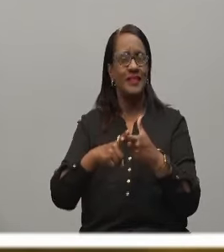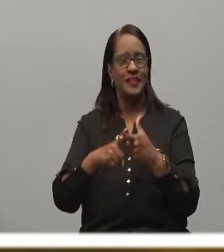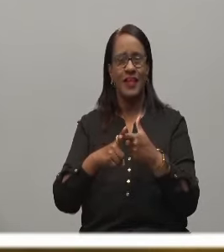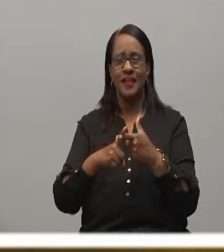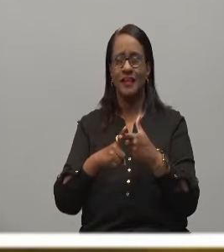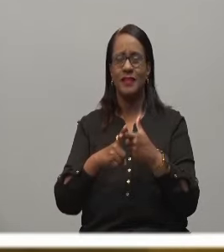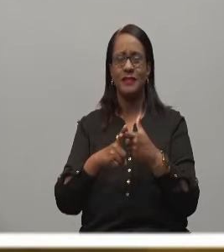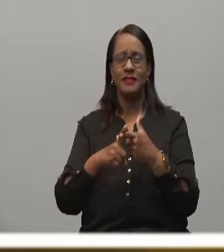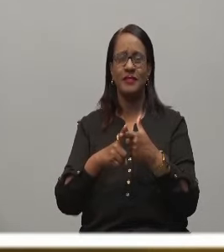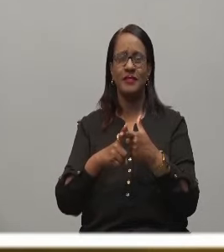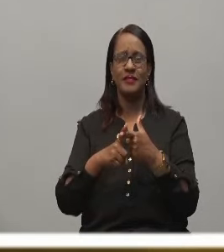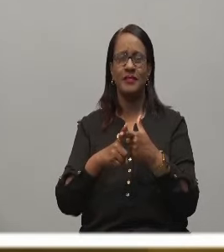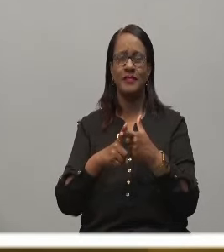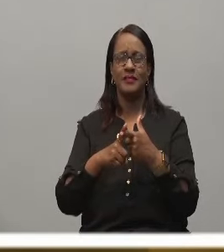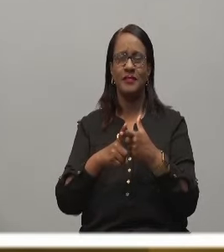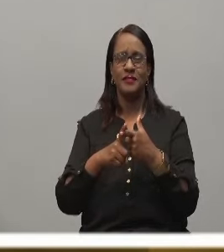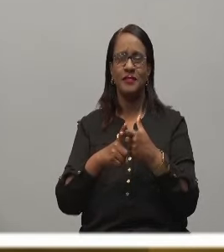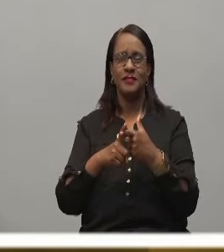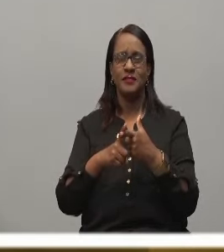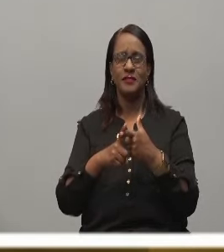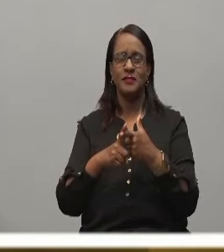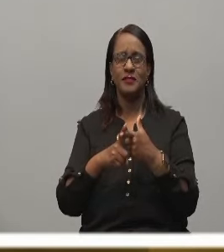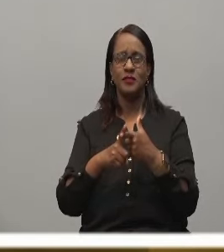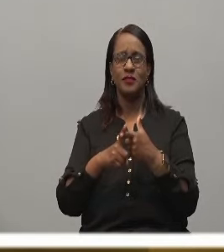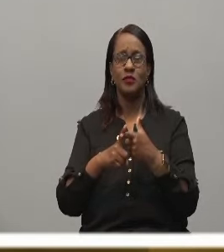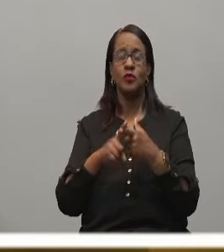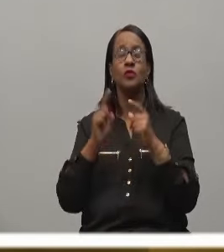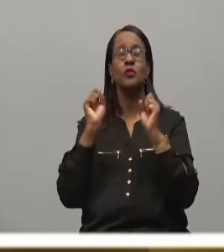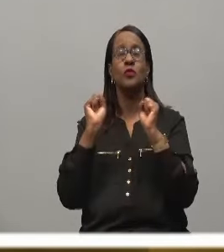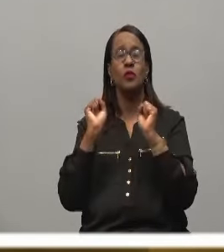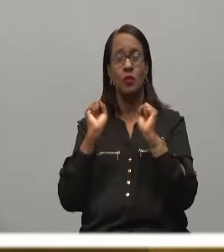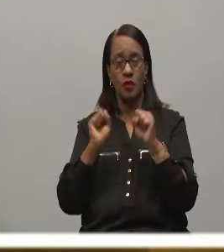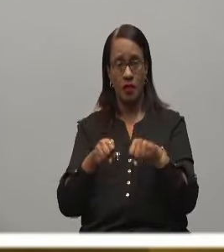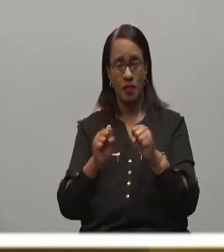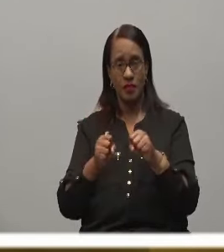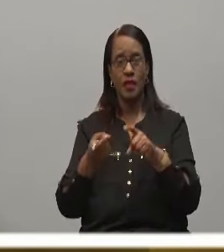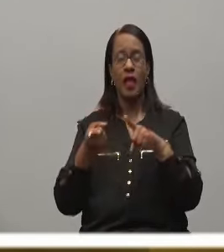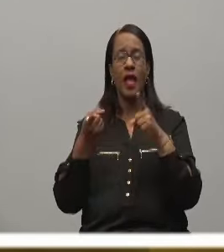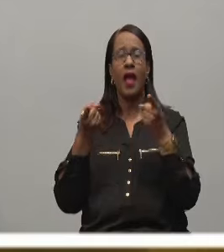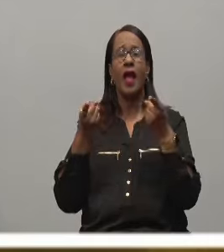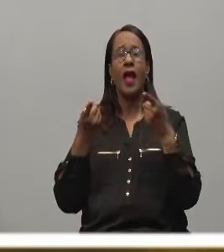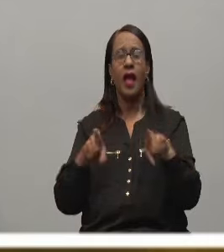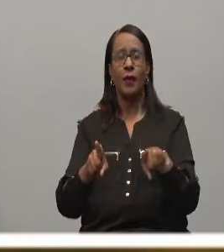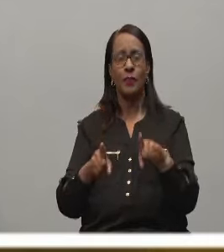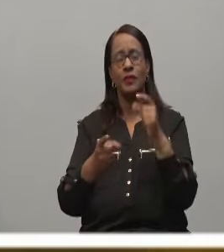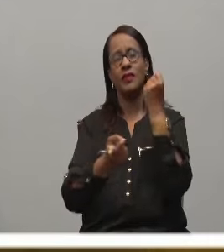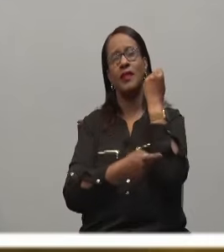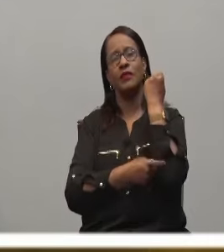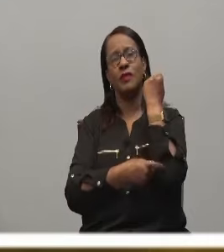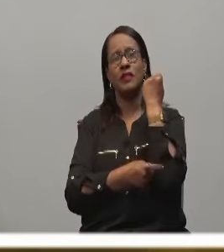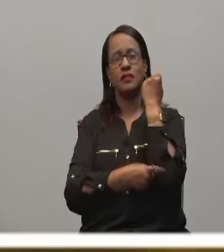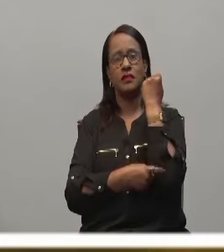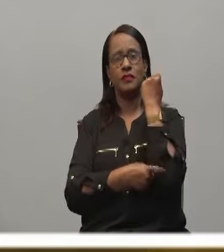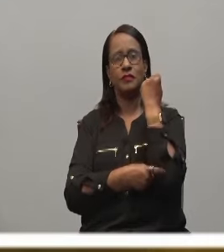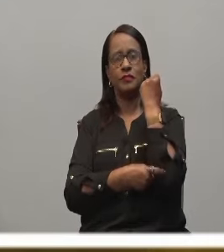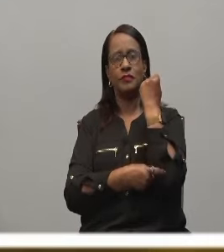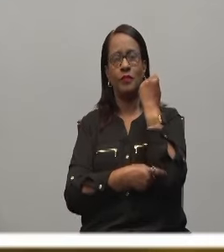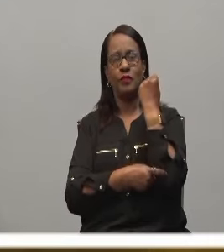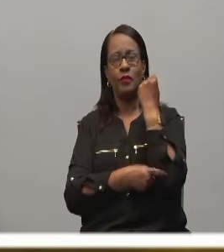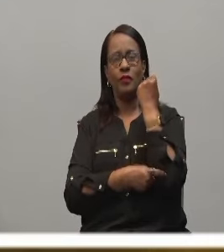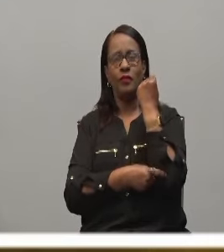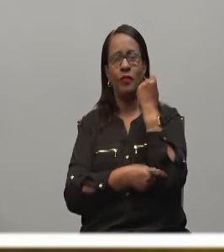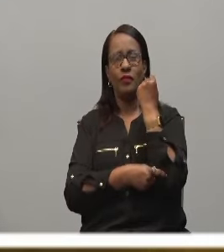grief, you haven't yet chosen to do spiritual practice. And you, guess what? This is a wonderful time to start